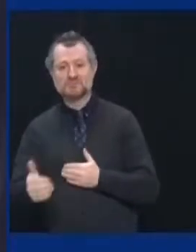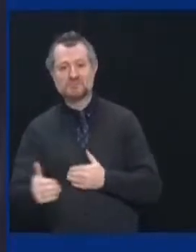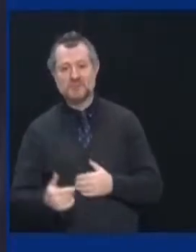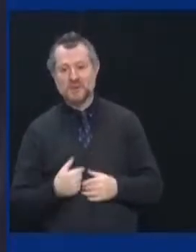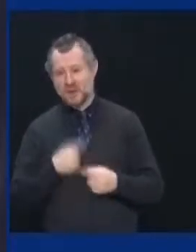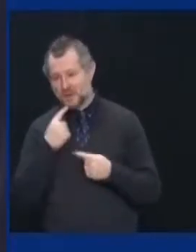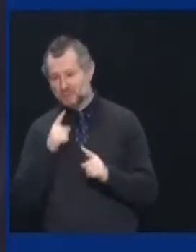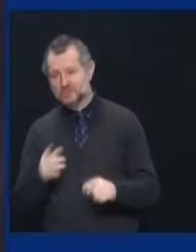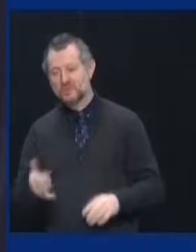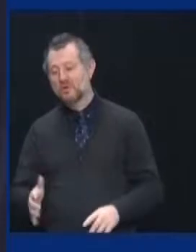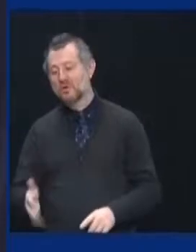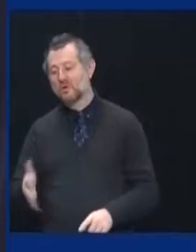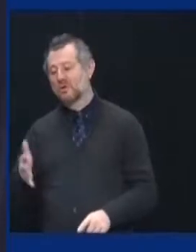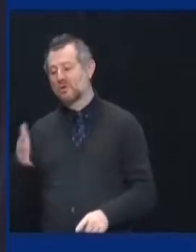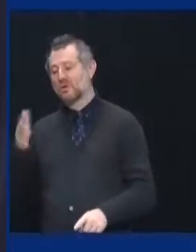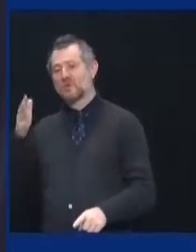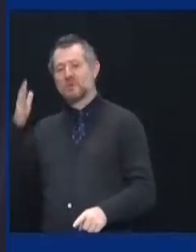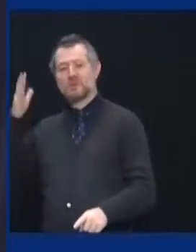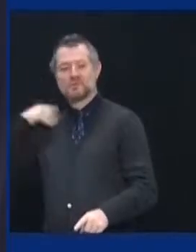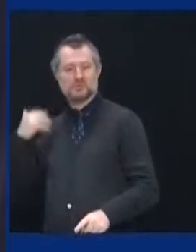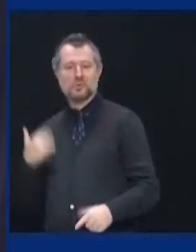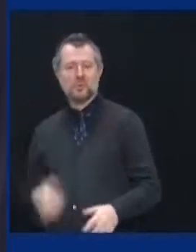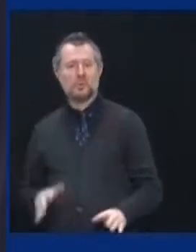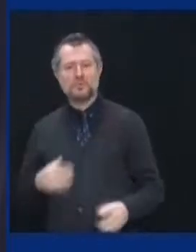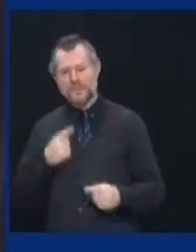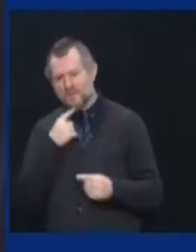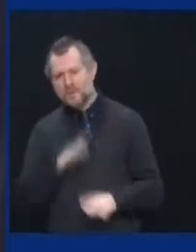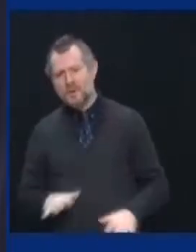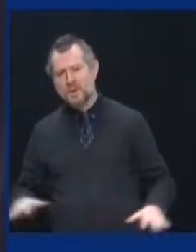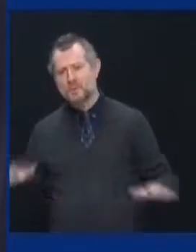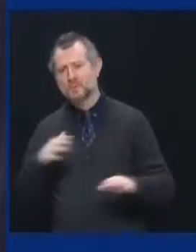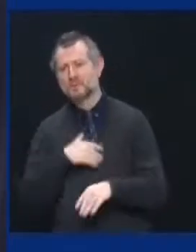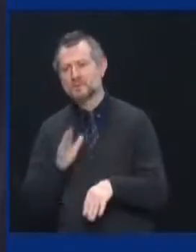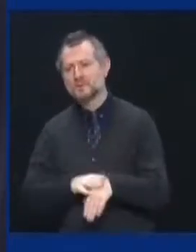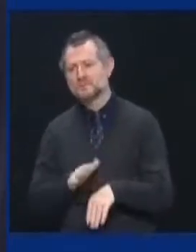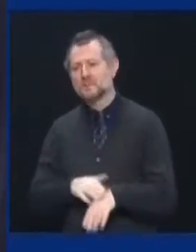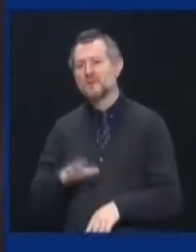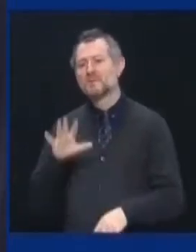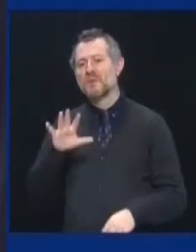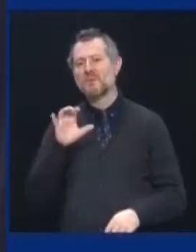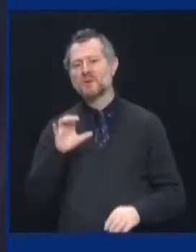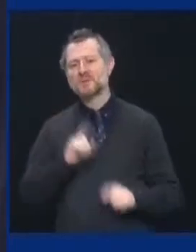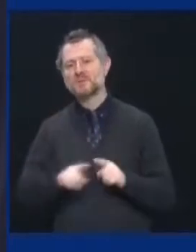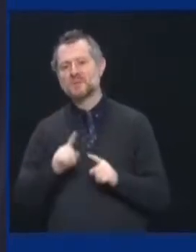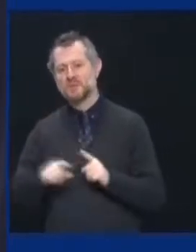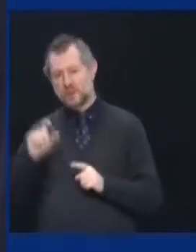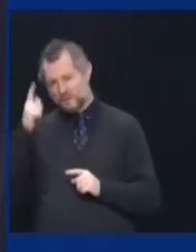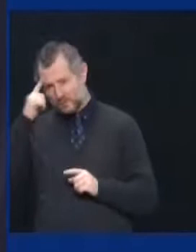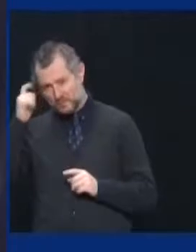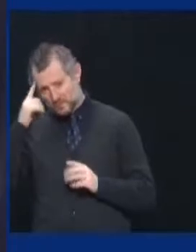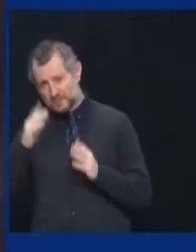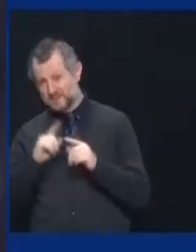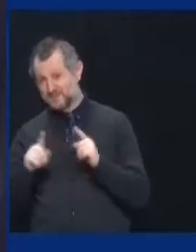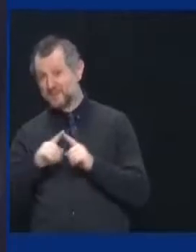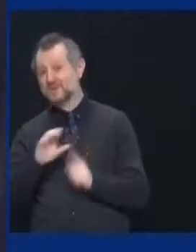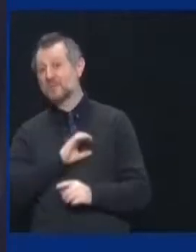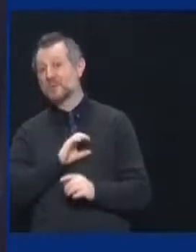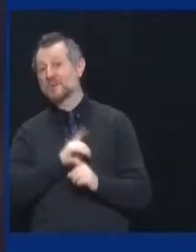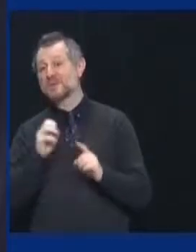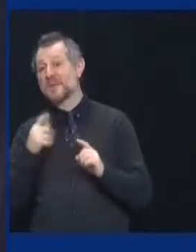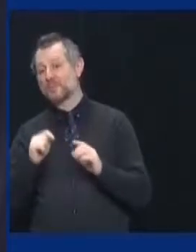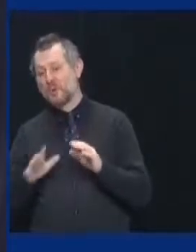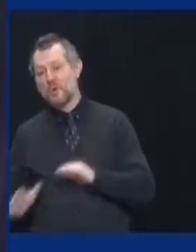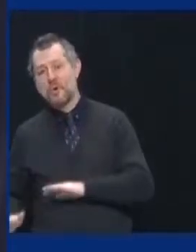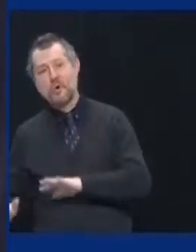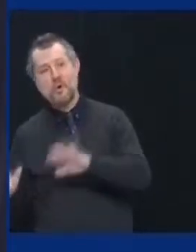ago to every locality, we have 500 localities with a police department. I said to them